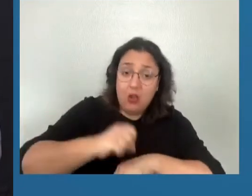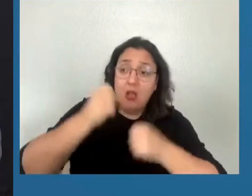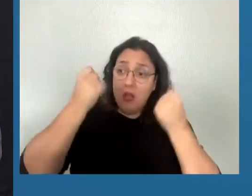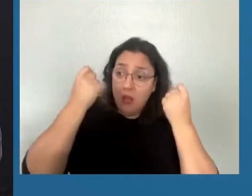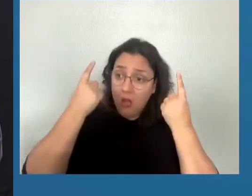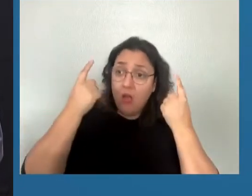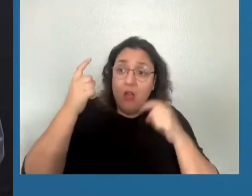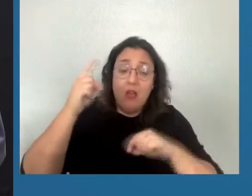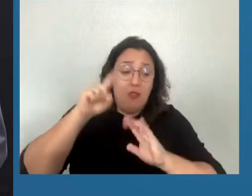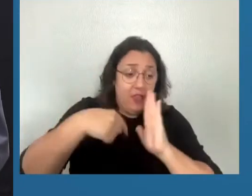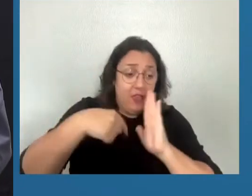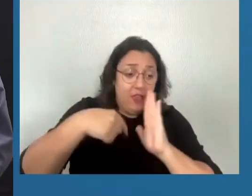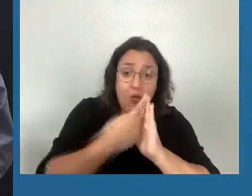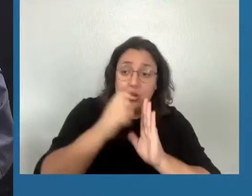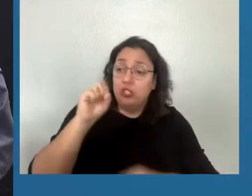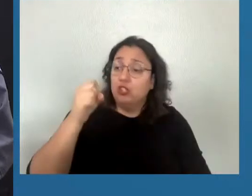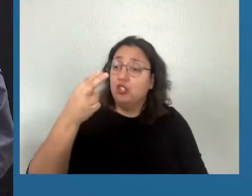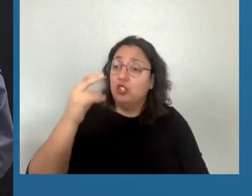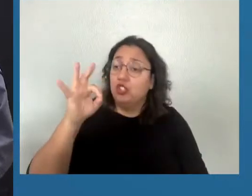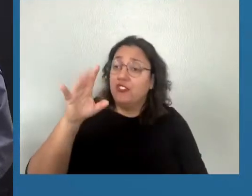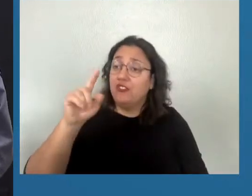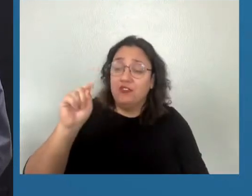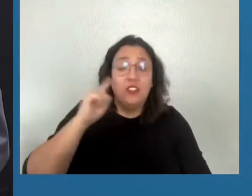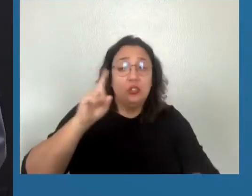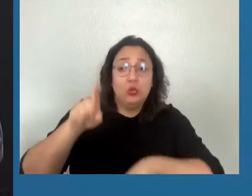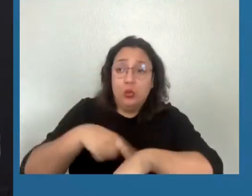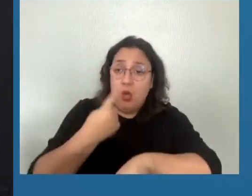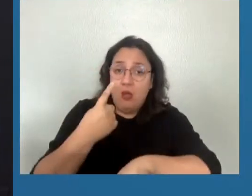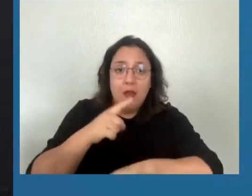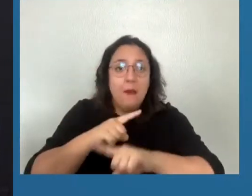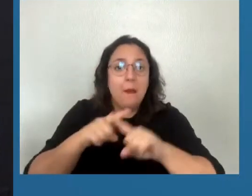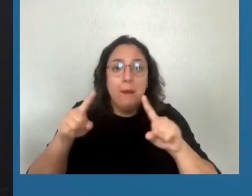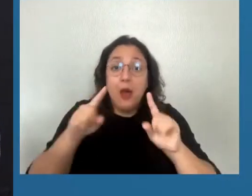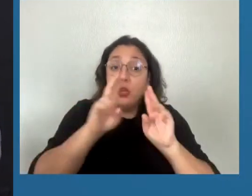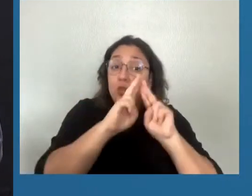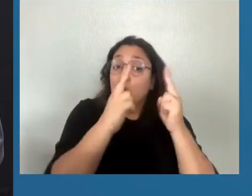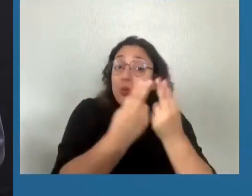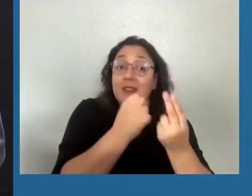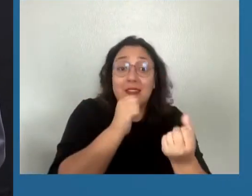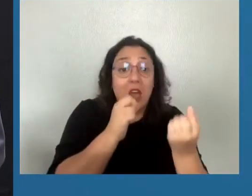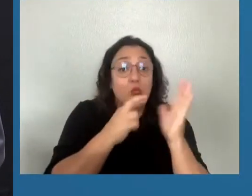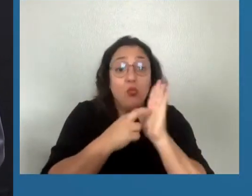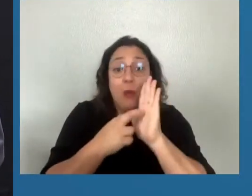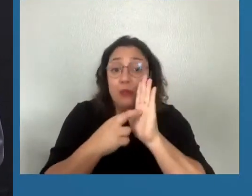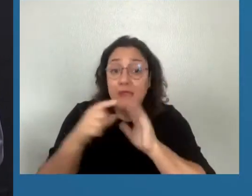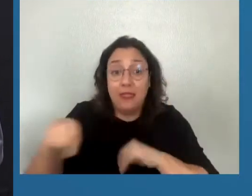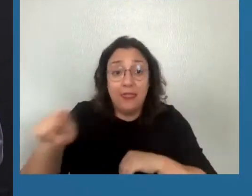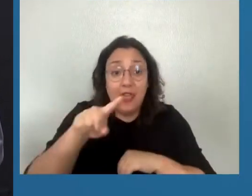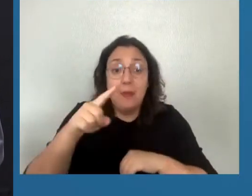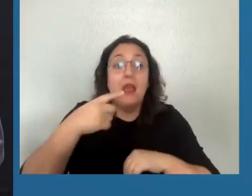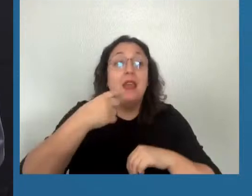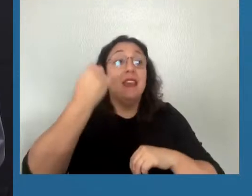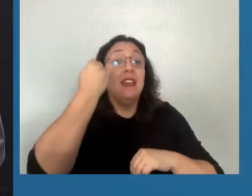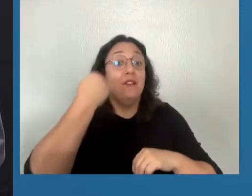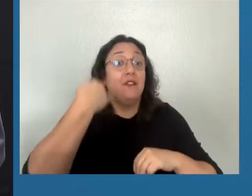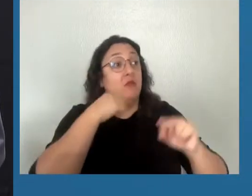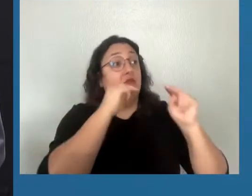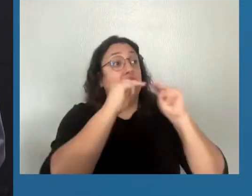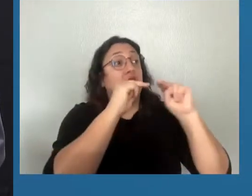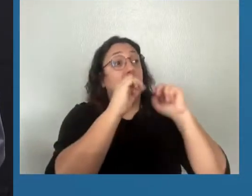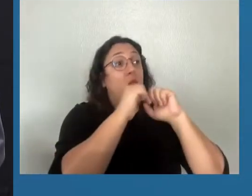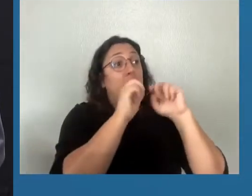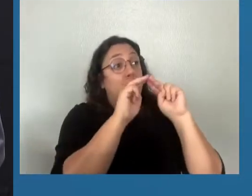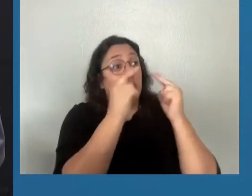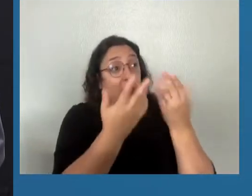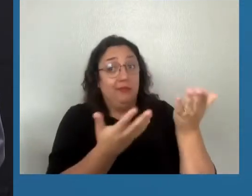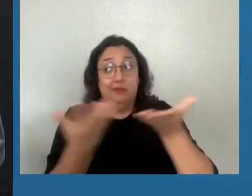shifts are too long. But when they're not represented by a union, and I'm negotiating with a union, I'm asking the union, what